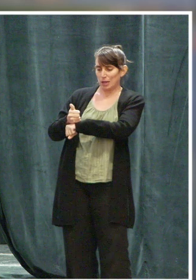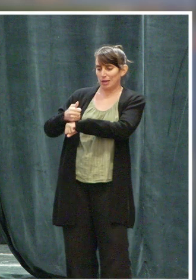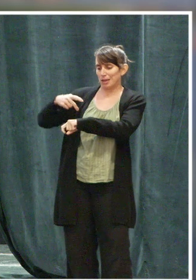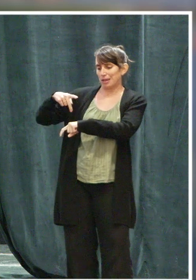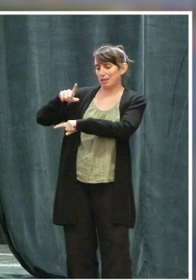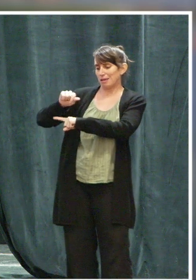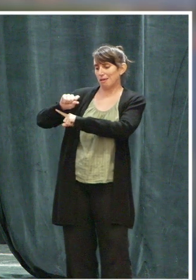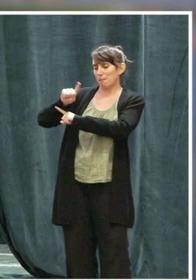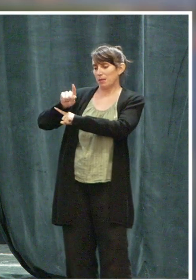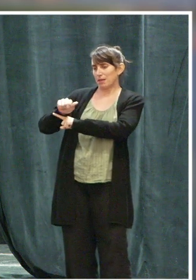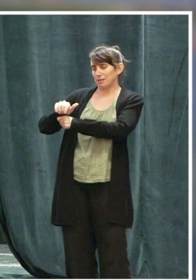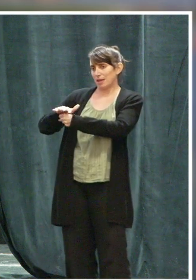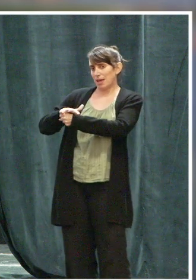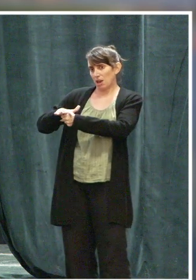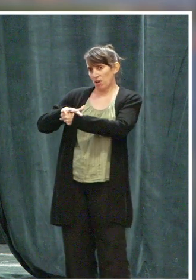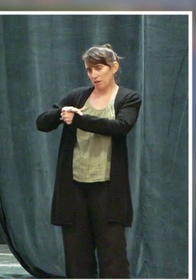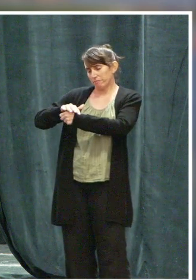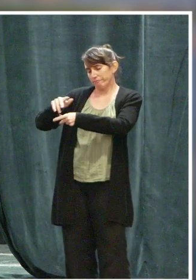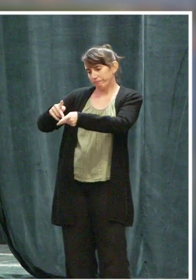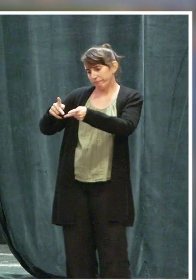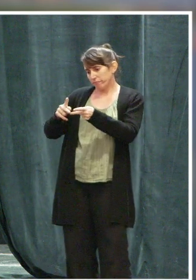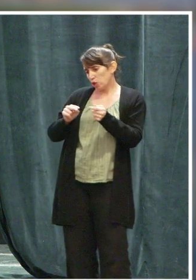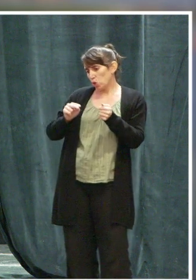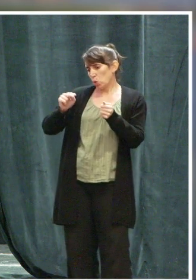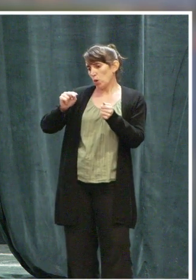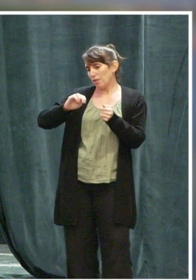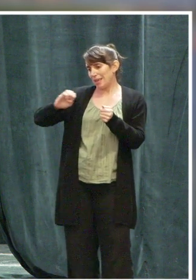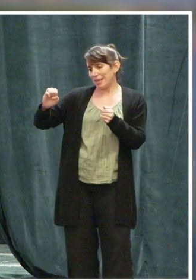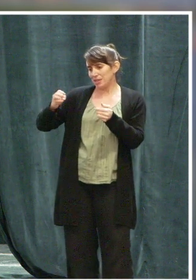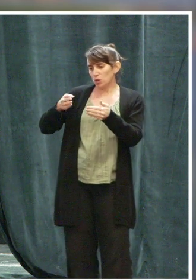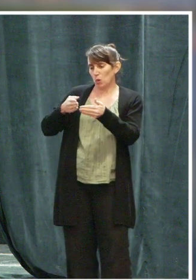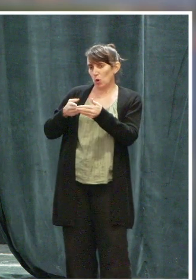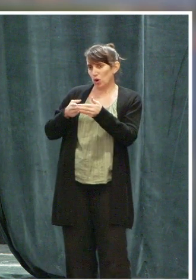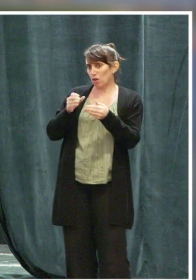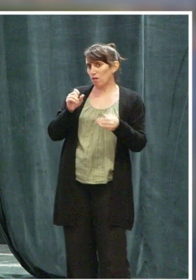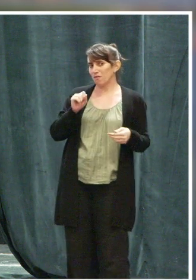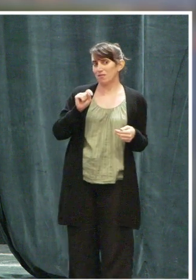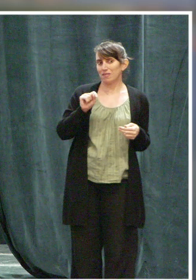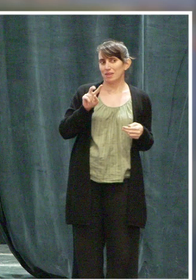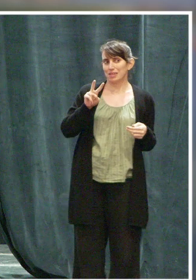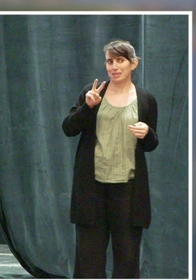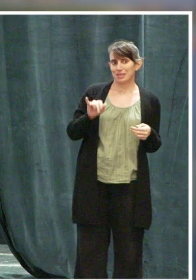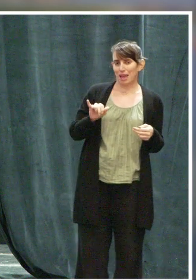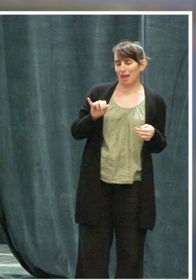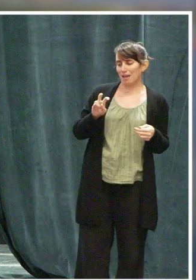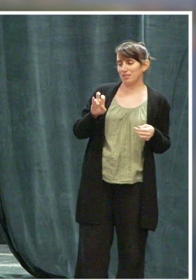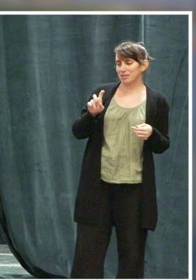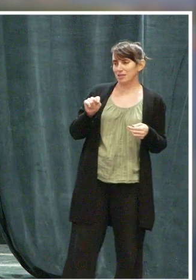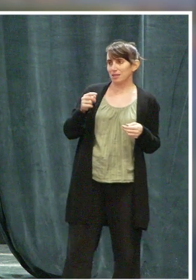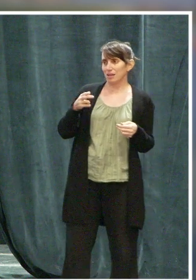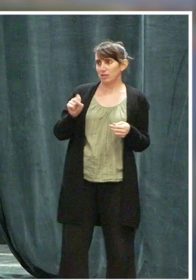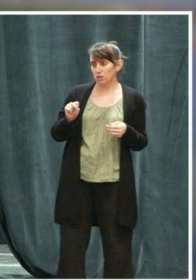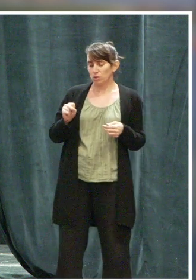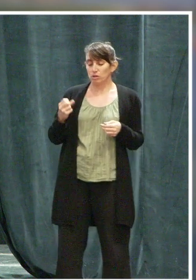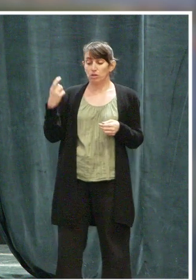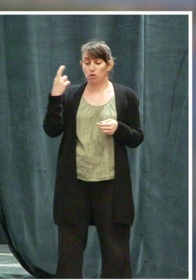of the northeast corner of Stuyvesant High School. That pump station, the purpose is twofold. The